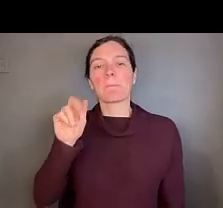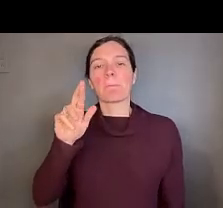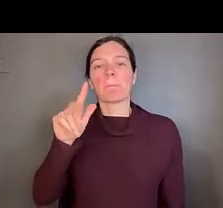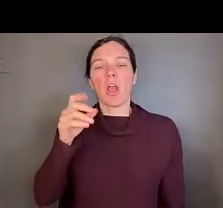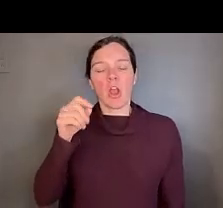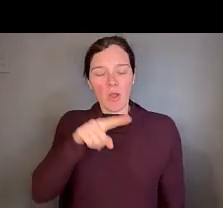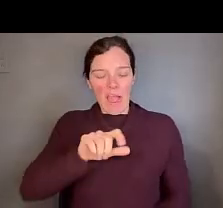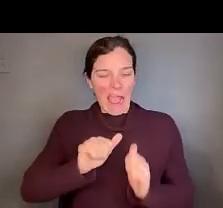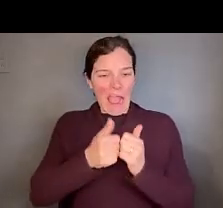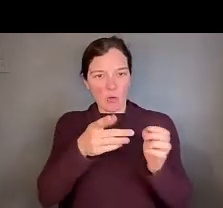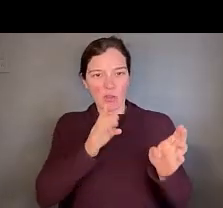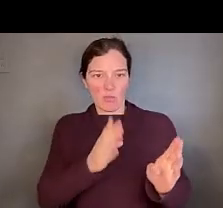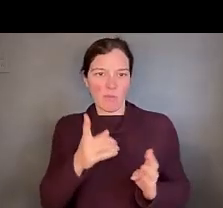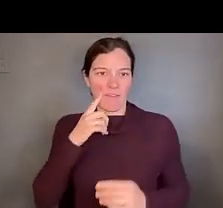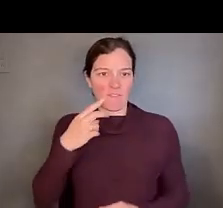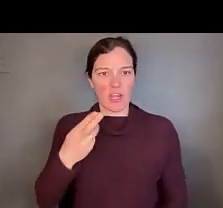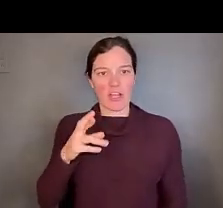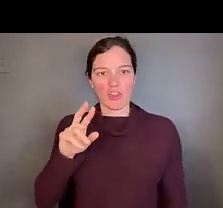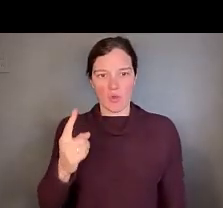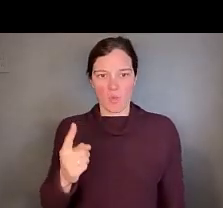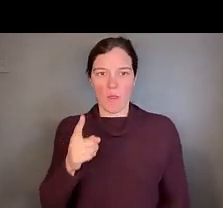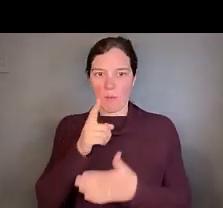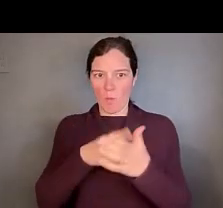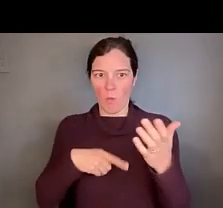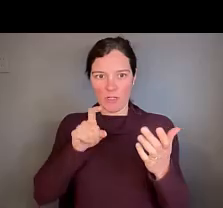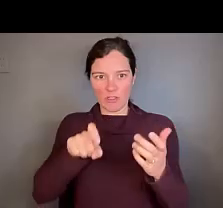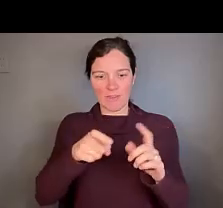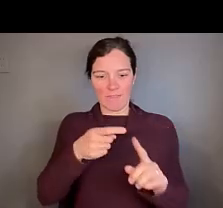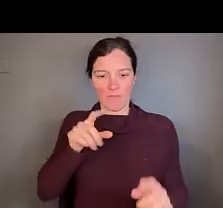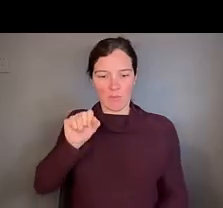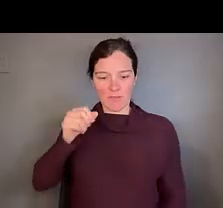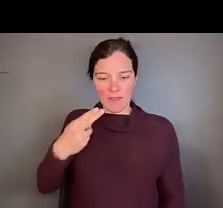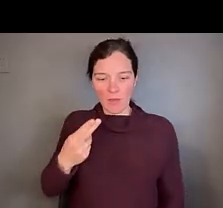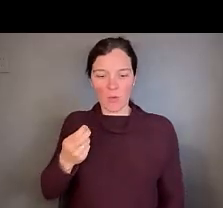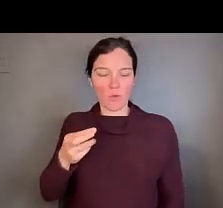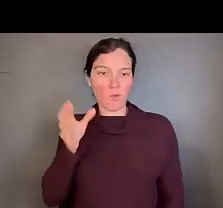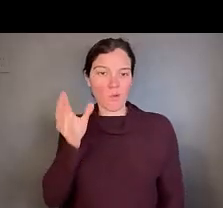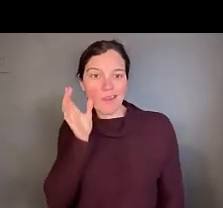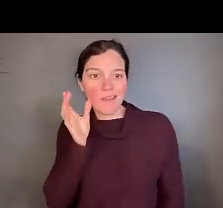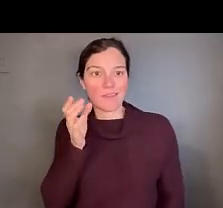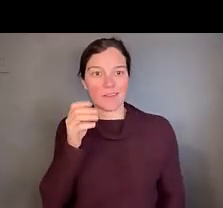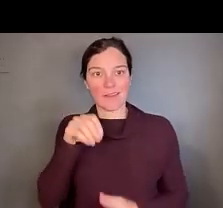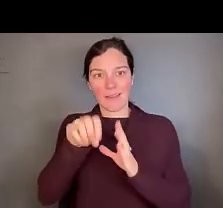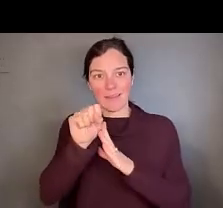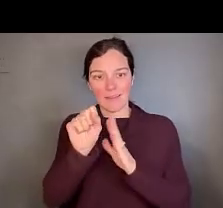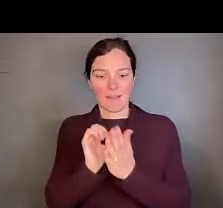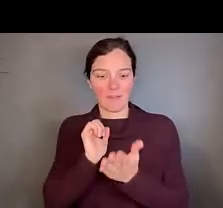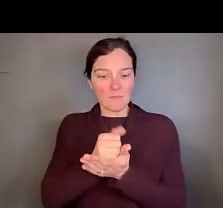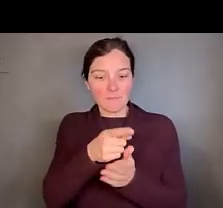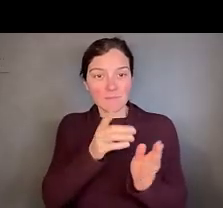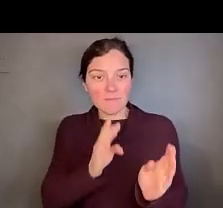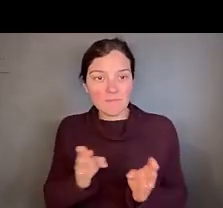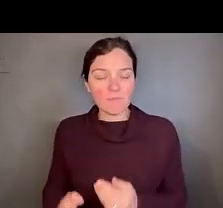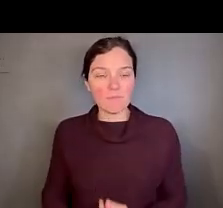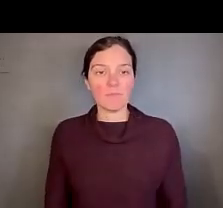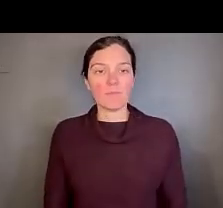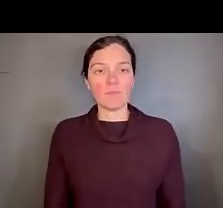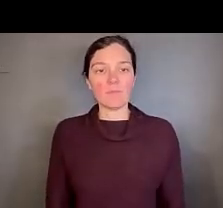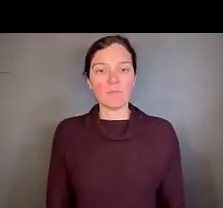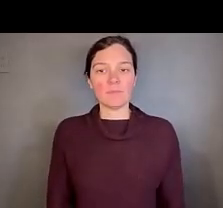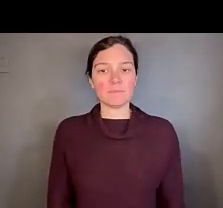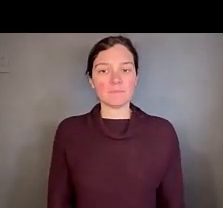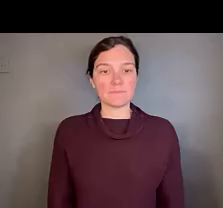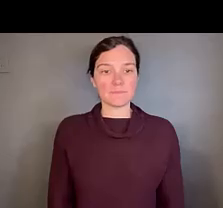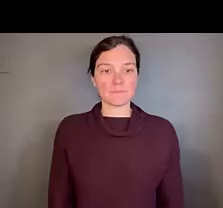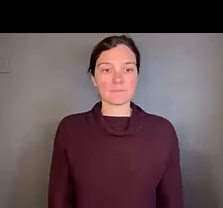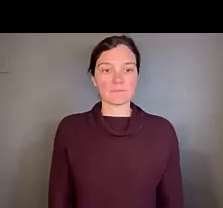How are you preparing for HR 1? What do you need from stakeholders or listeners and the state to help you prepare? Yeah, so